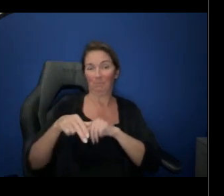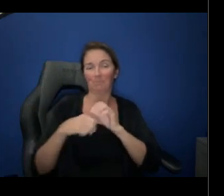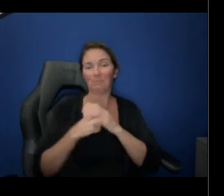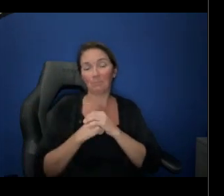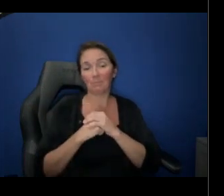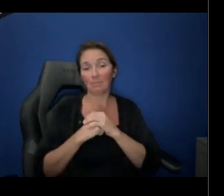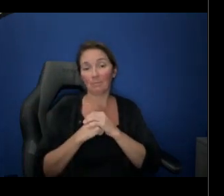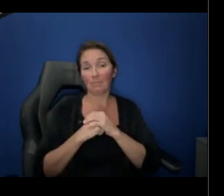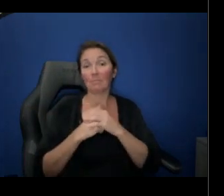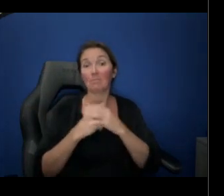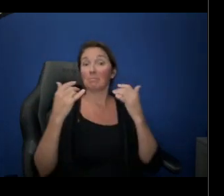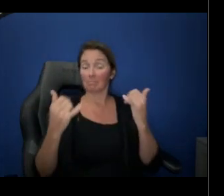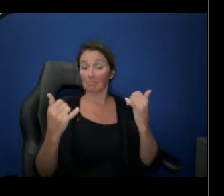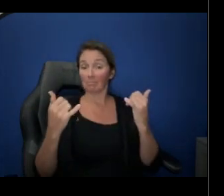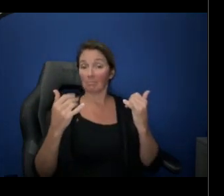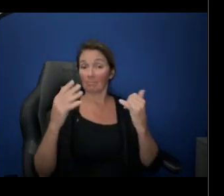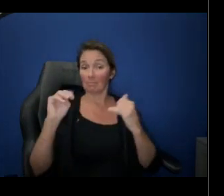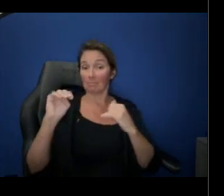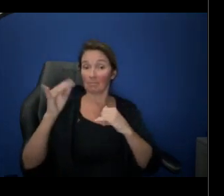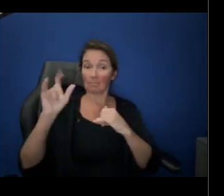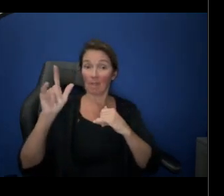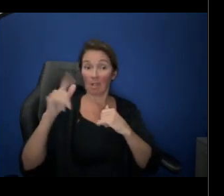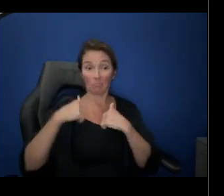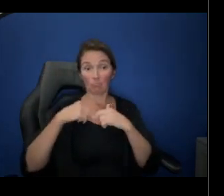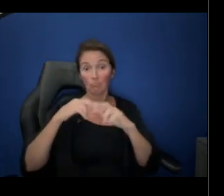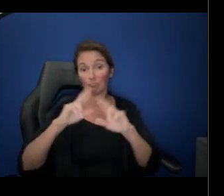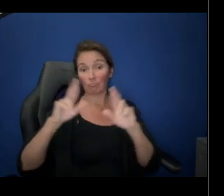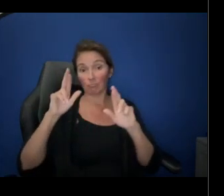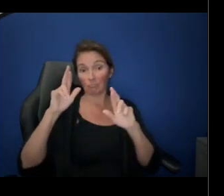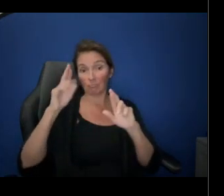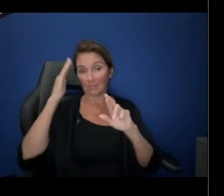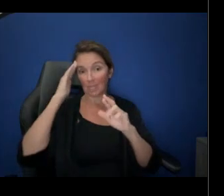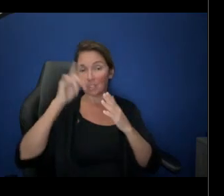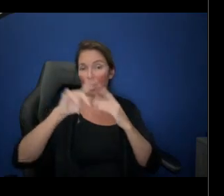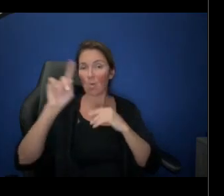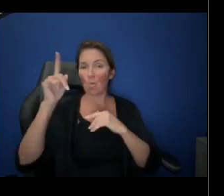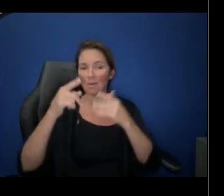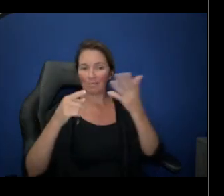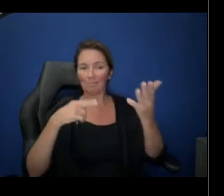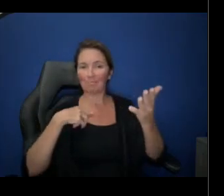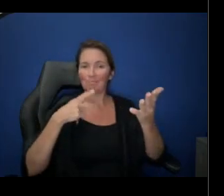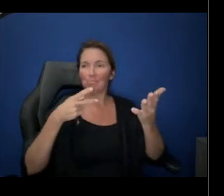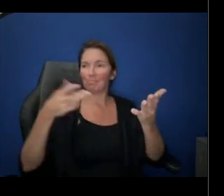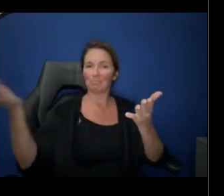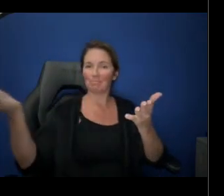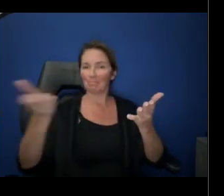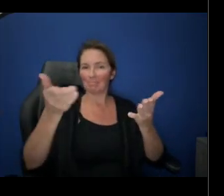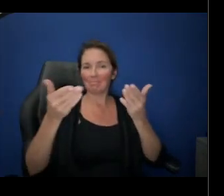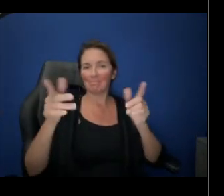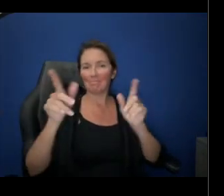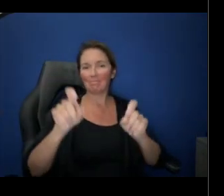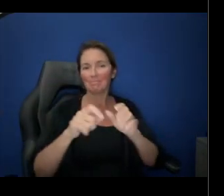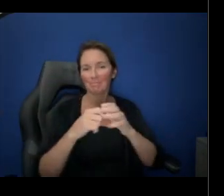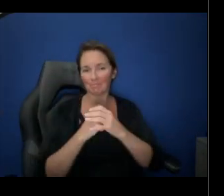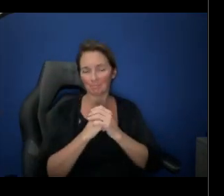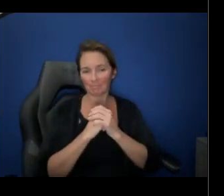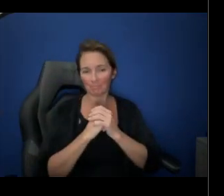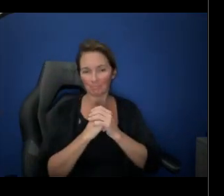Well, with that, Michael, we are at Knowledge Check 1, so I'm going to send it over to you.